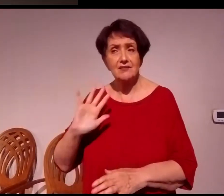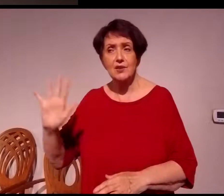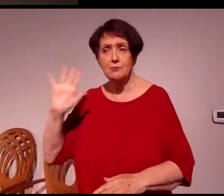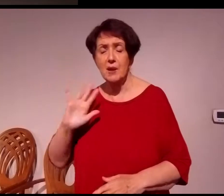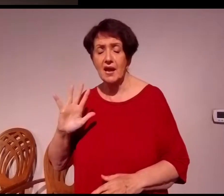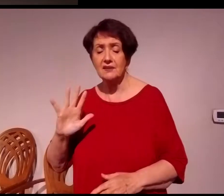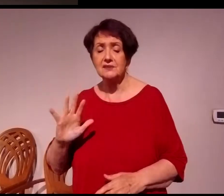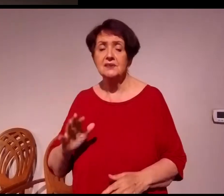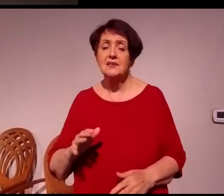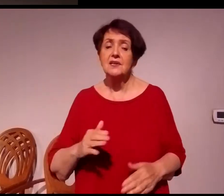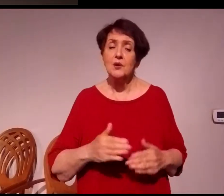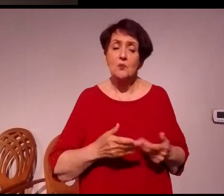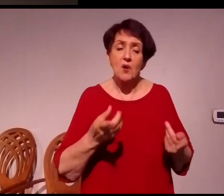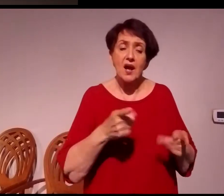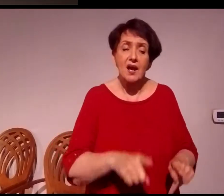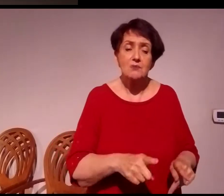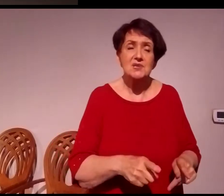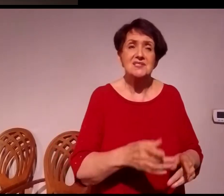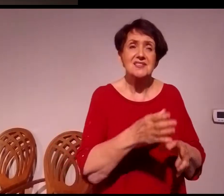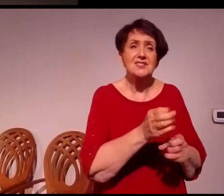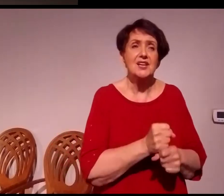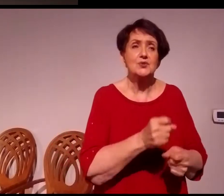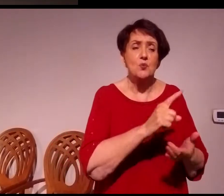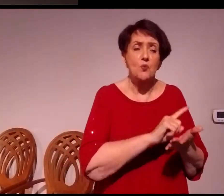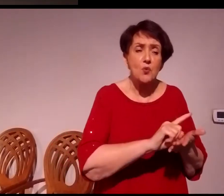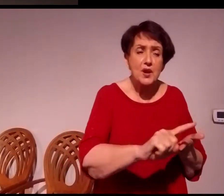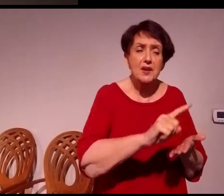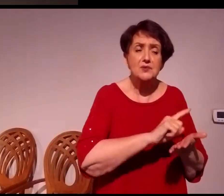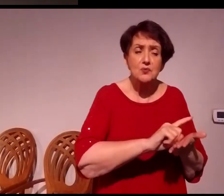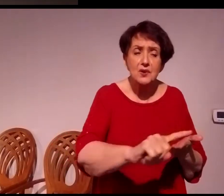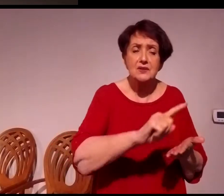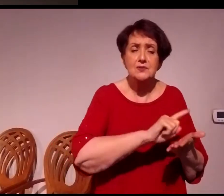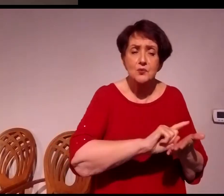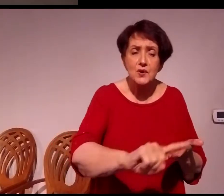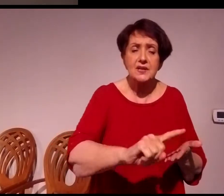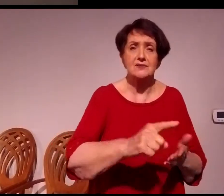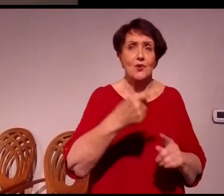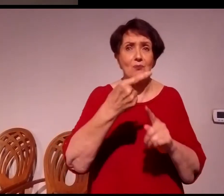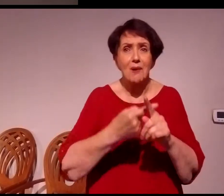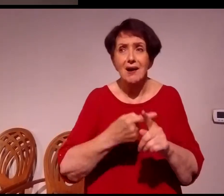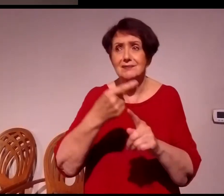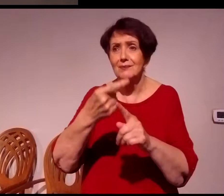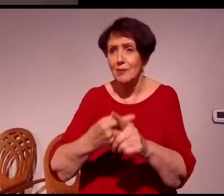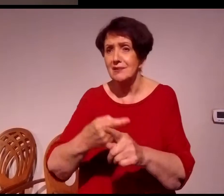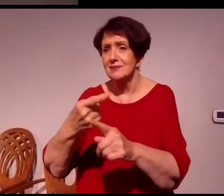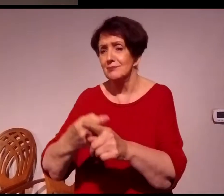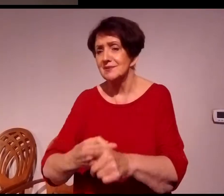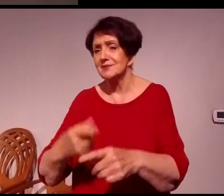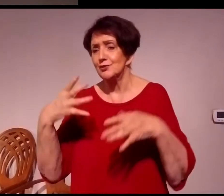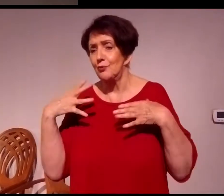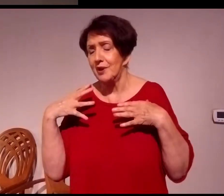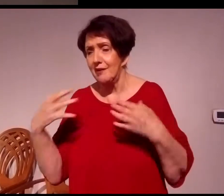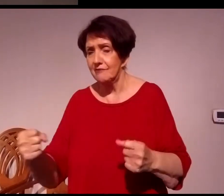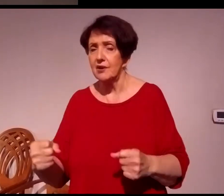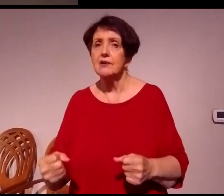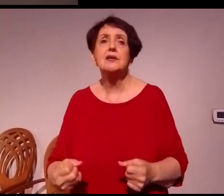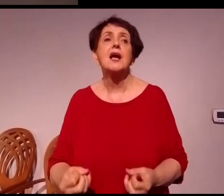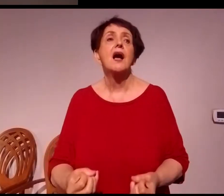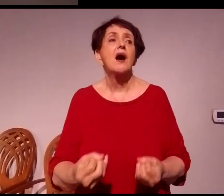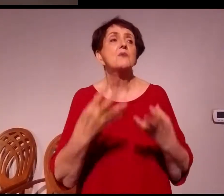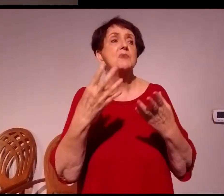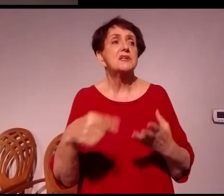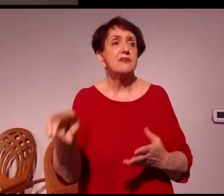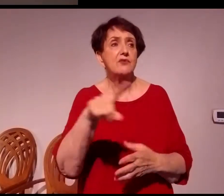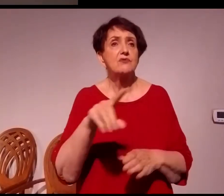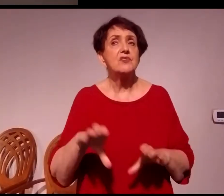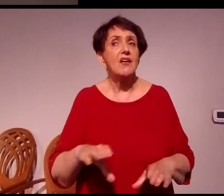if not months, of recovery, right? How many of us have done this? Gone to work when we had